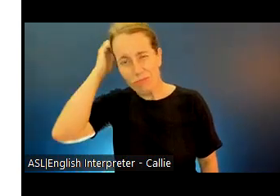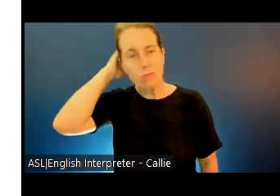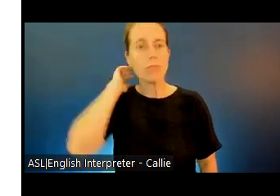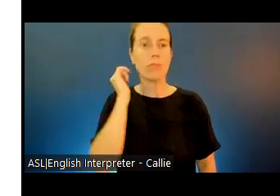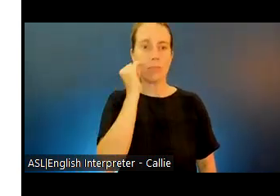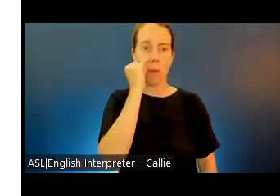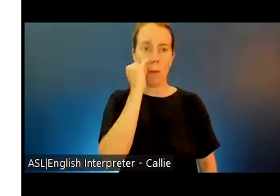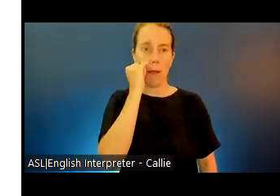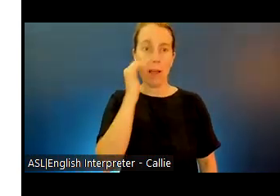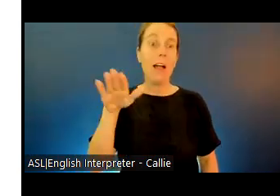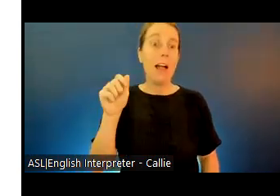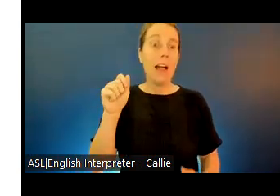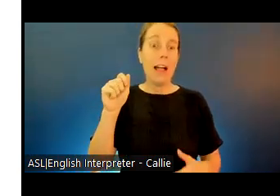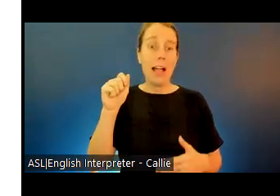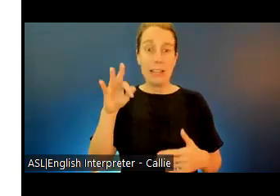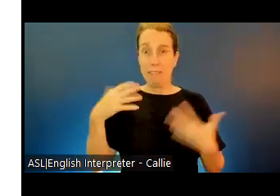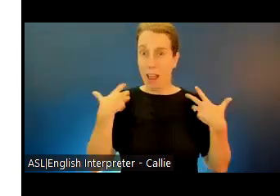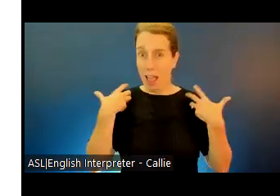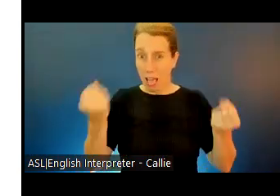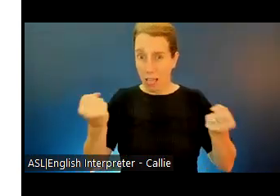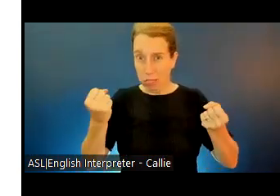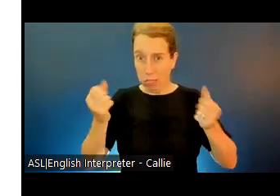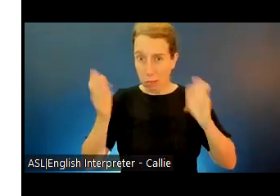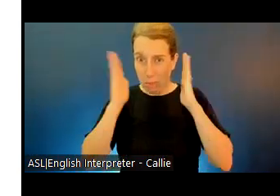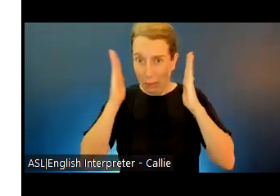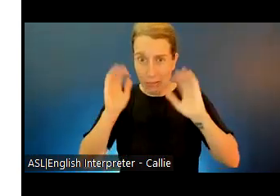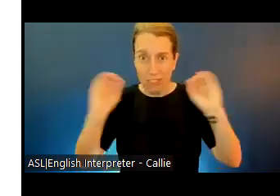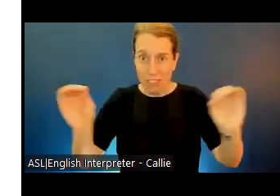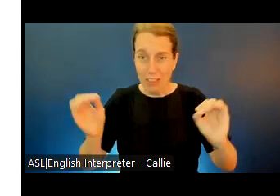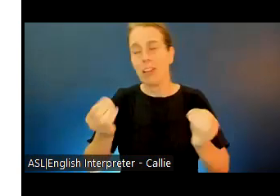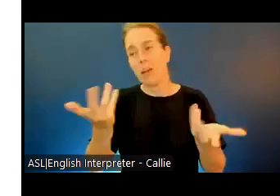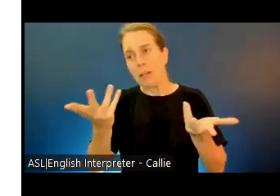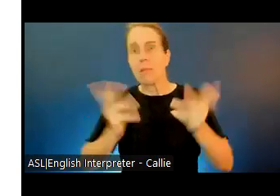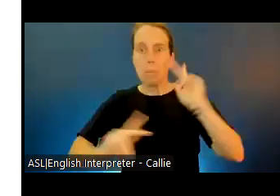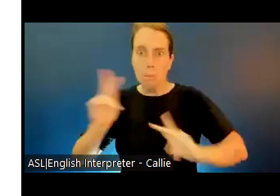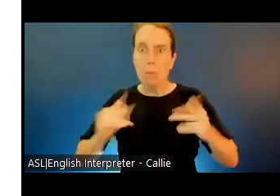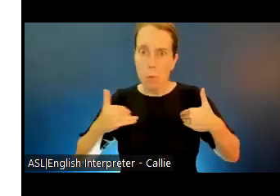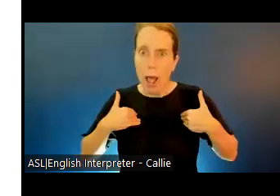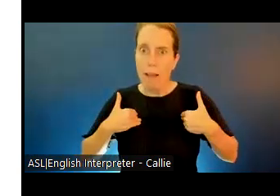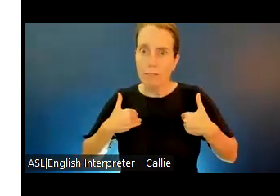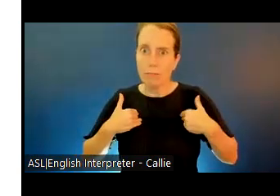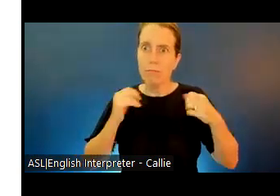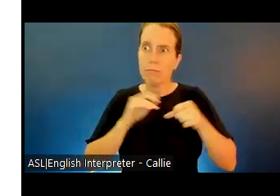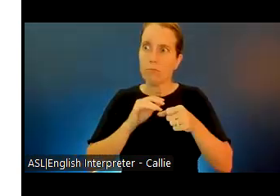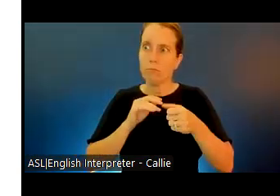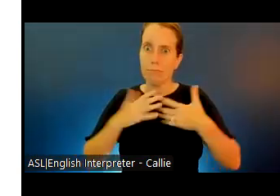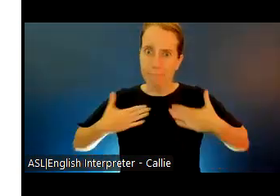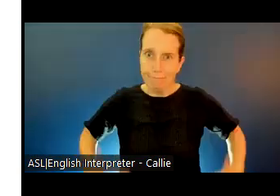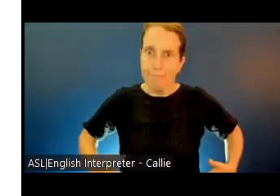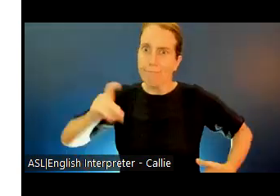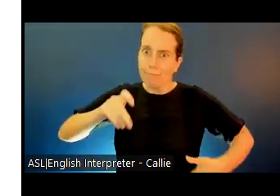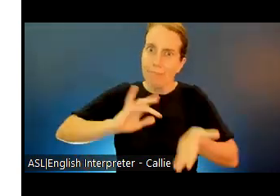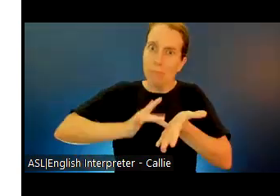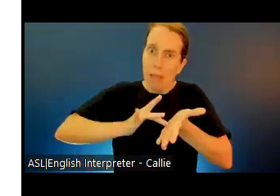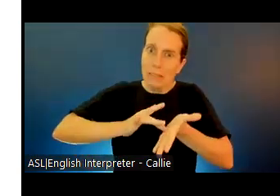on sort of the medically complex, for folks that have medical complexity. If you're seeing a situation where an individual is developing bed